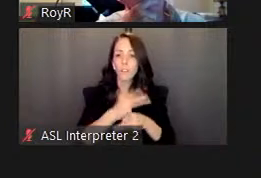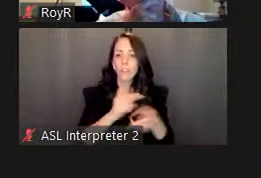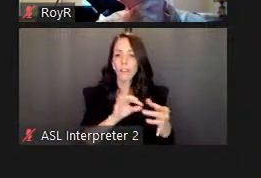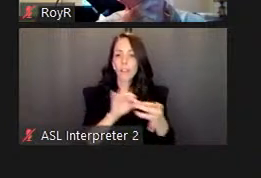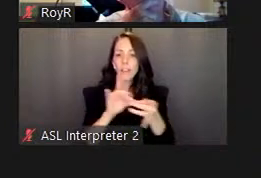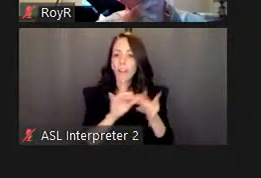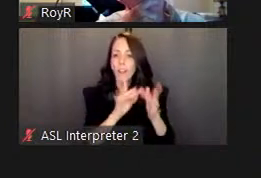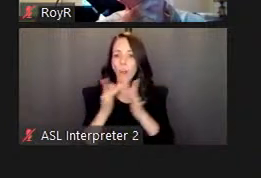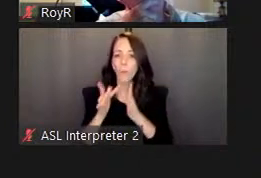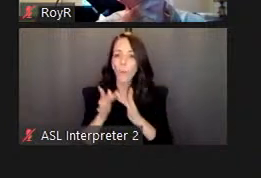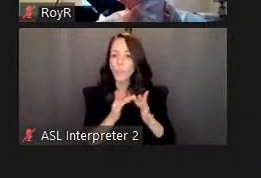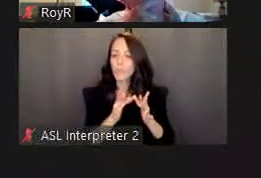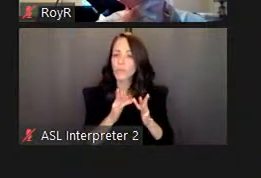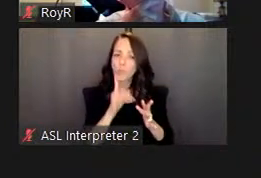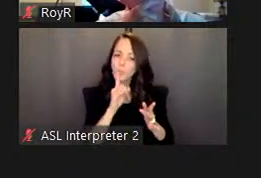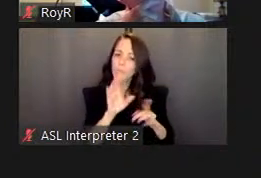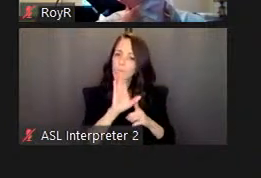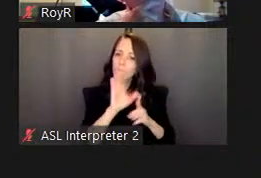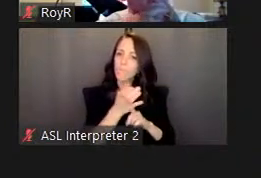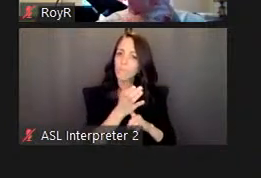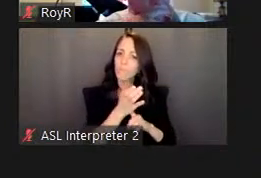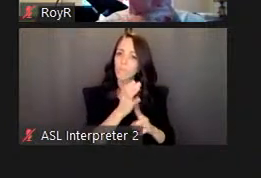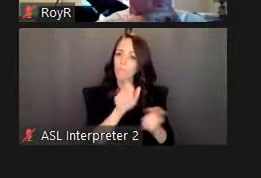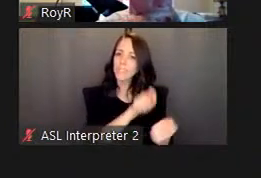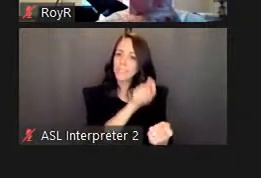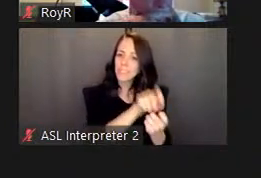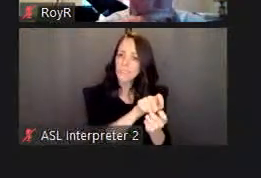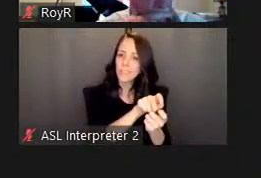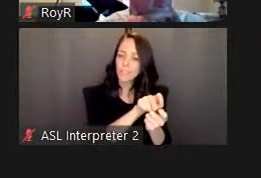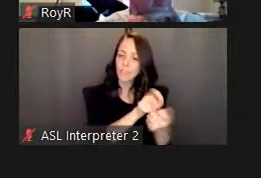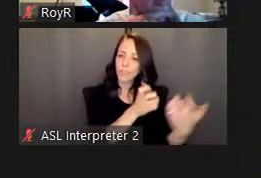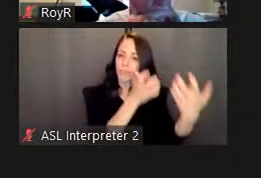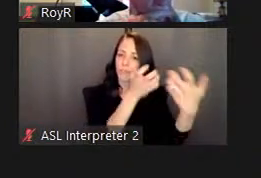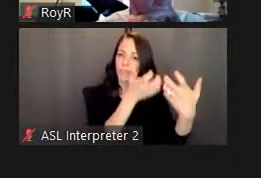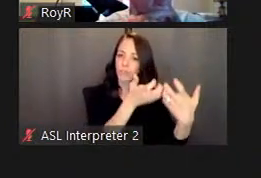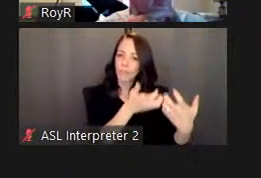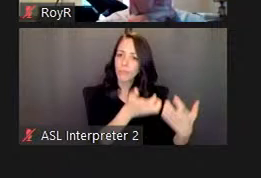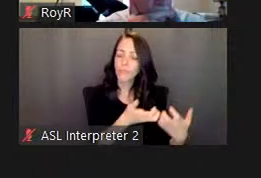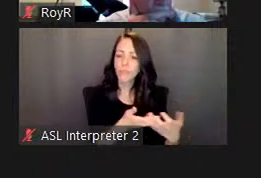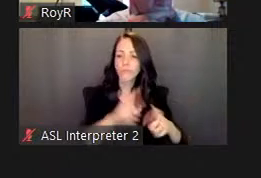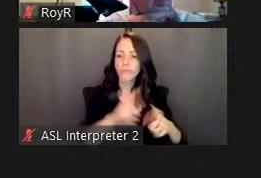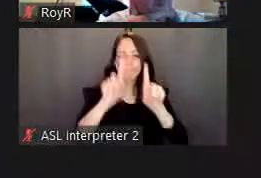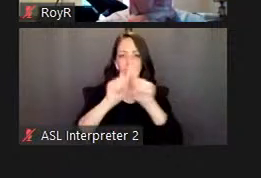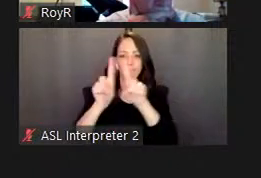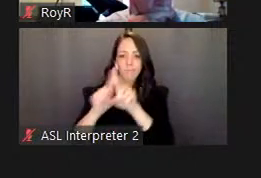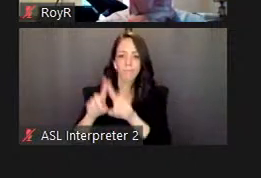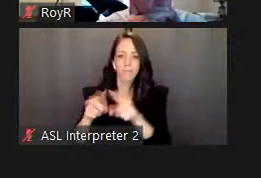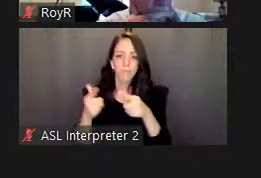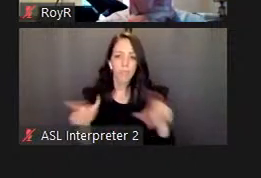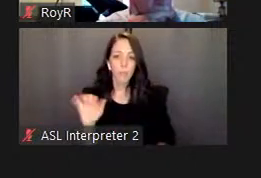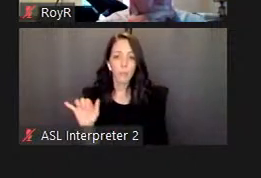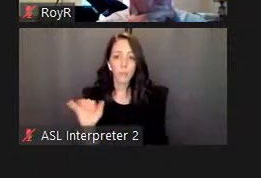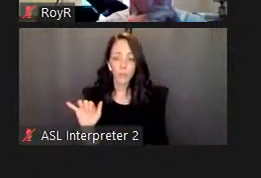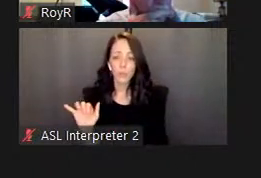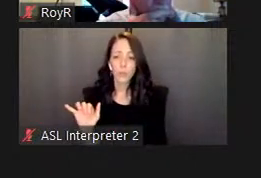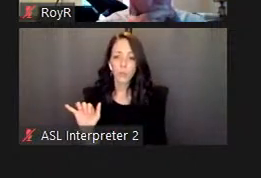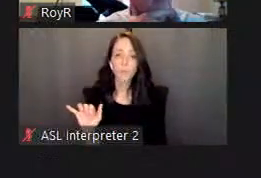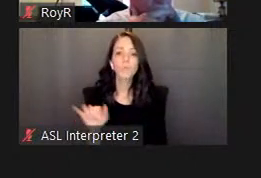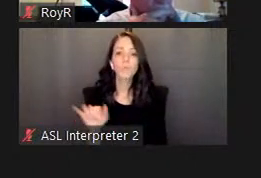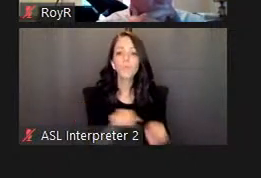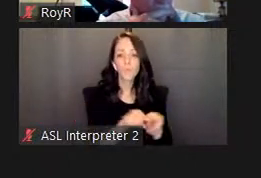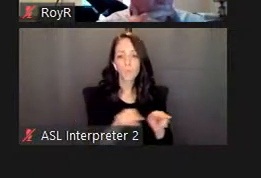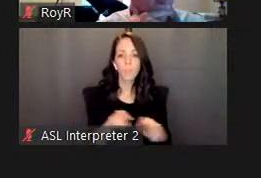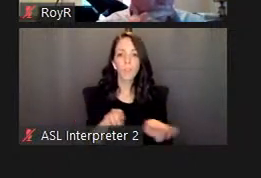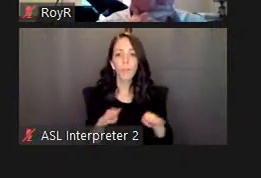culturally specific and span several languages. We're also investing in behavioral health, in